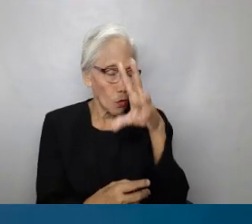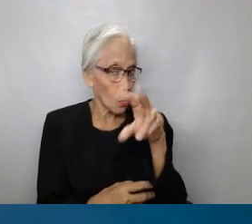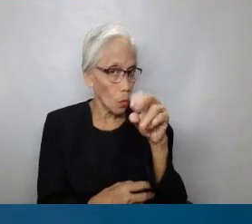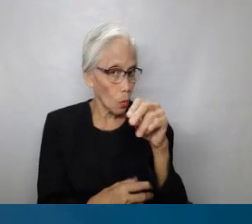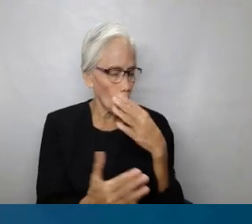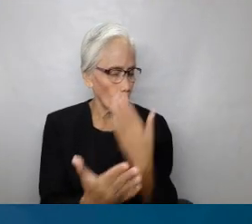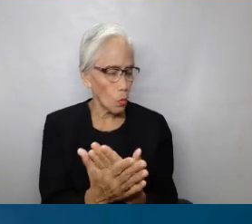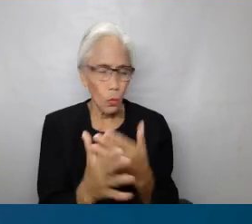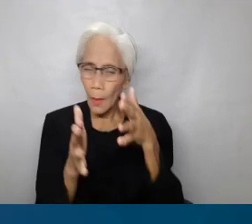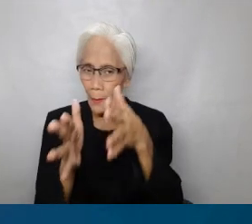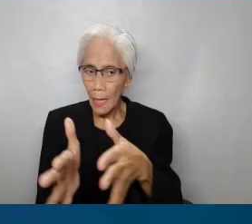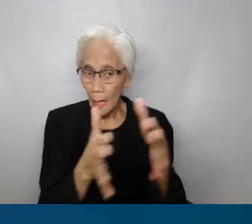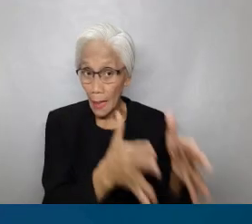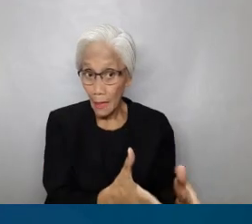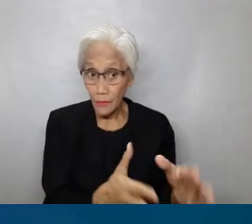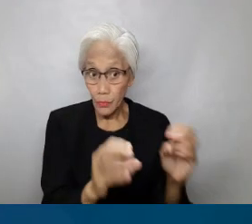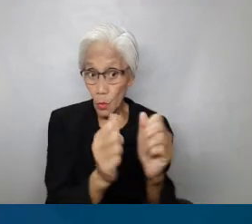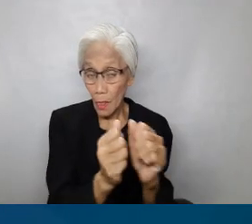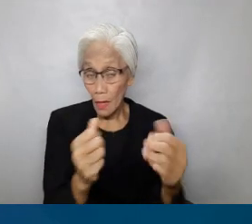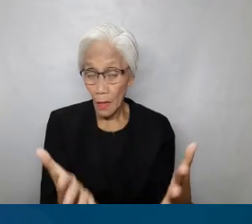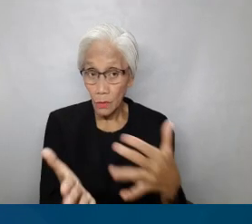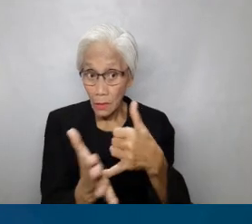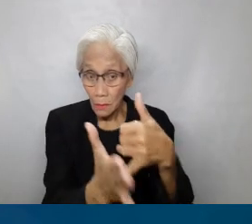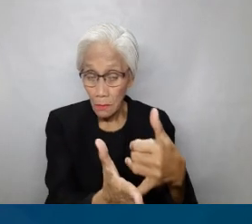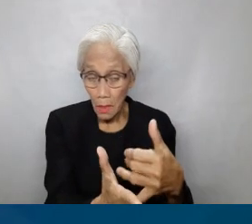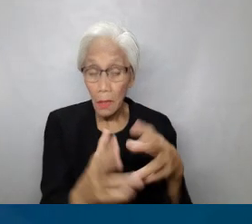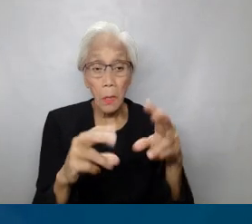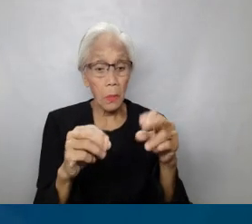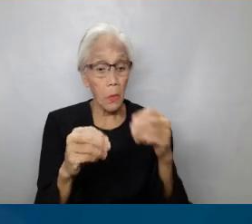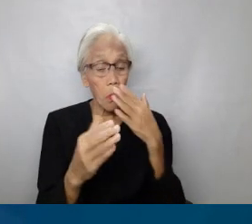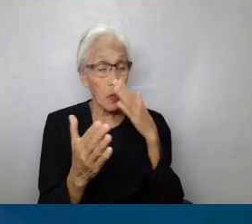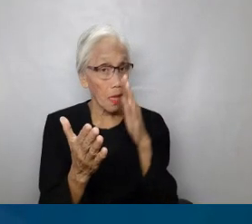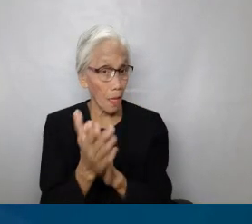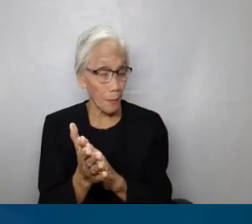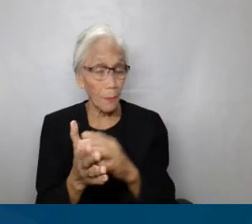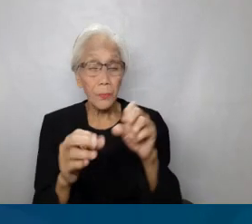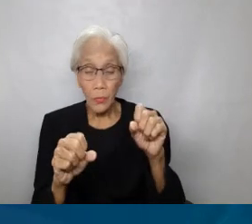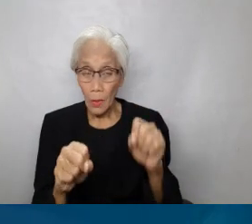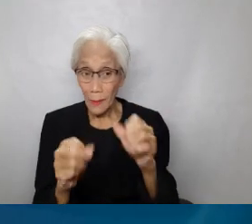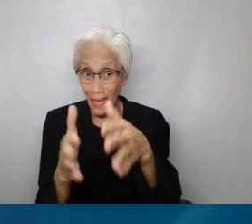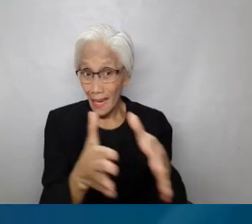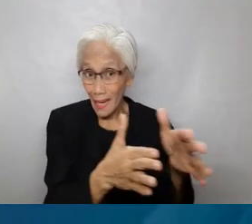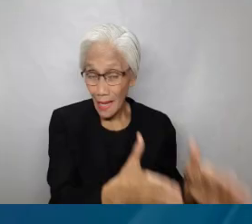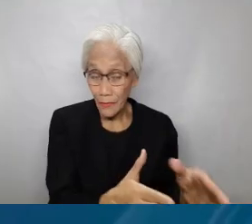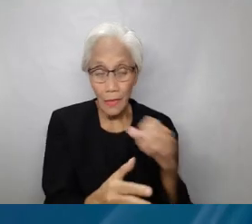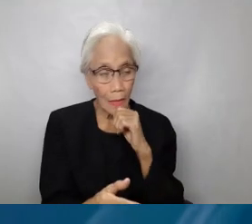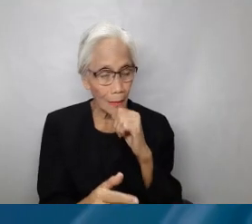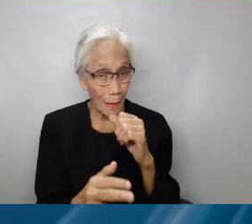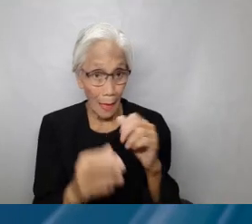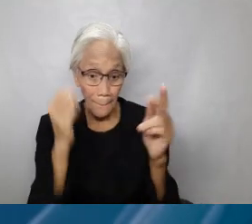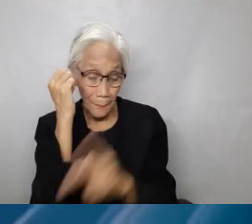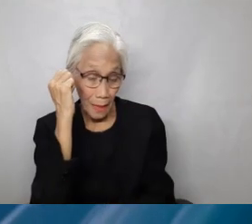wise in their choices. For no good will be left unrewarded, no evil will be